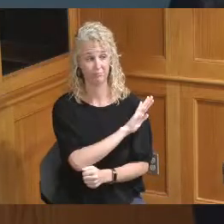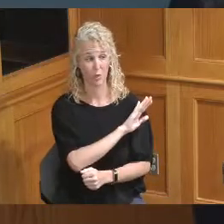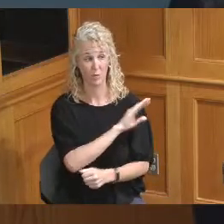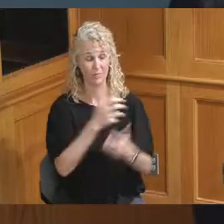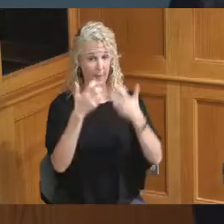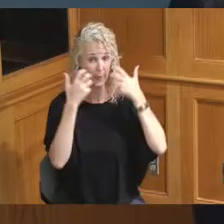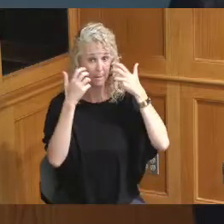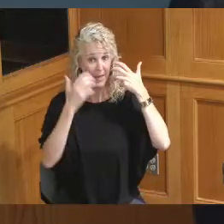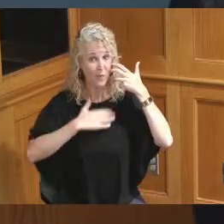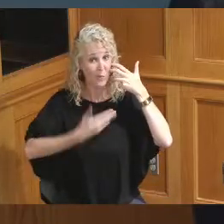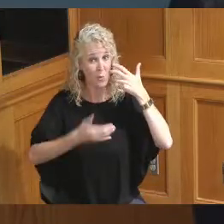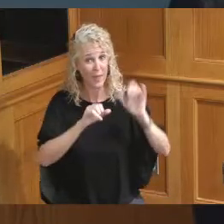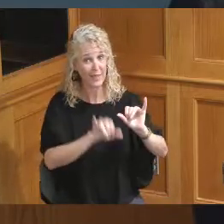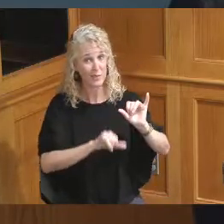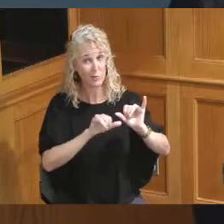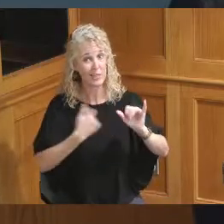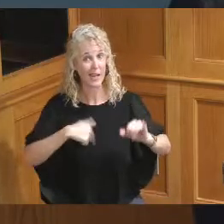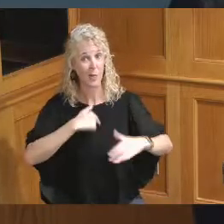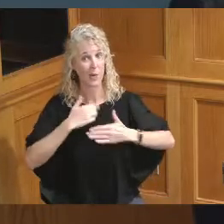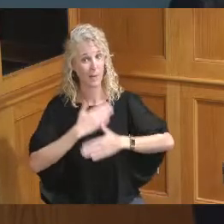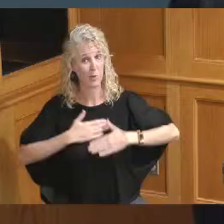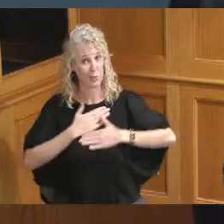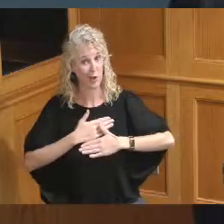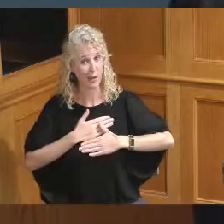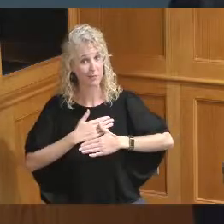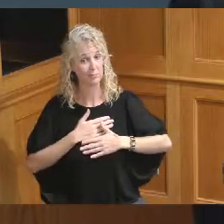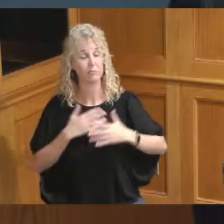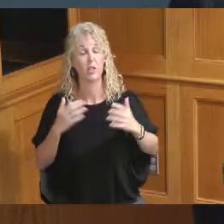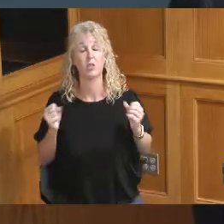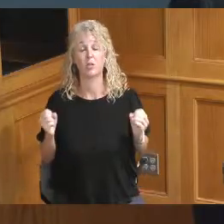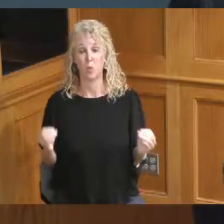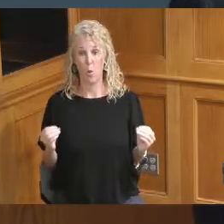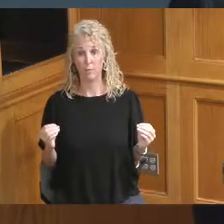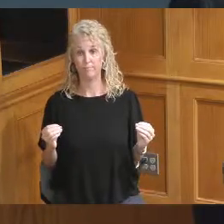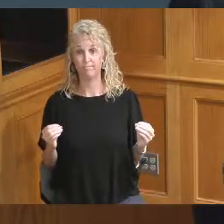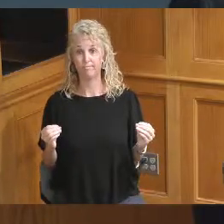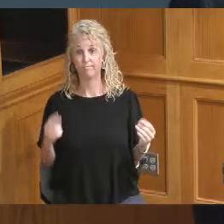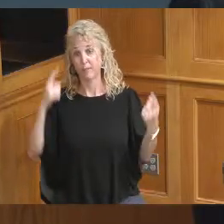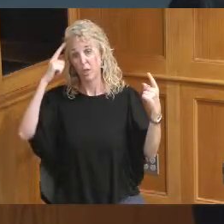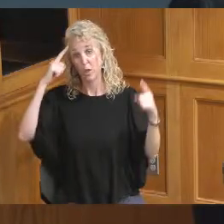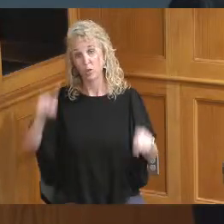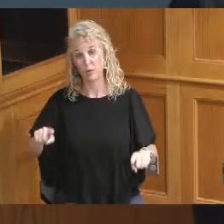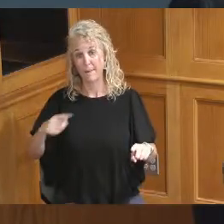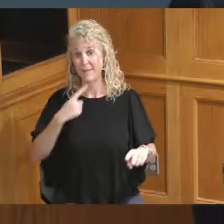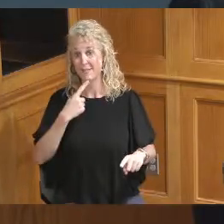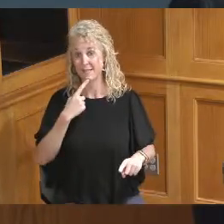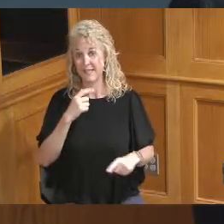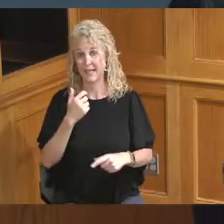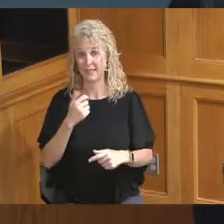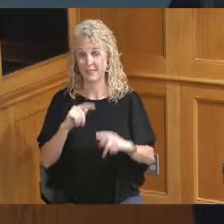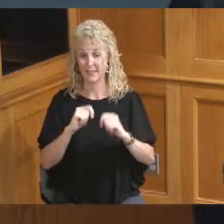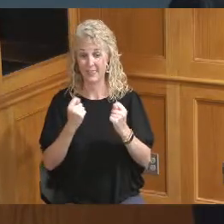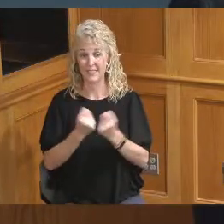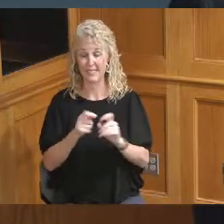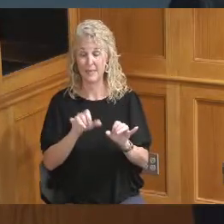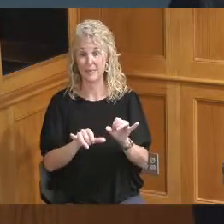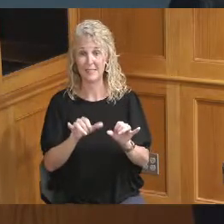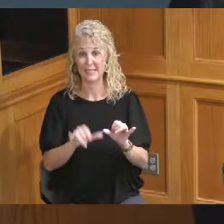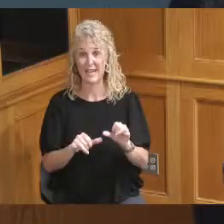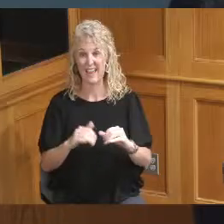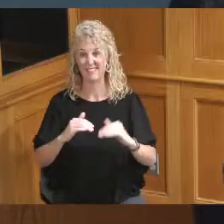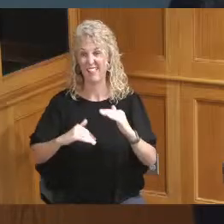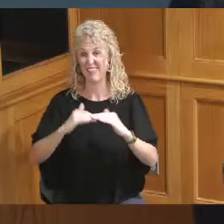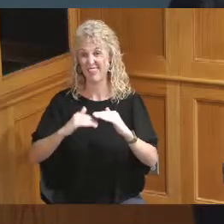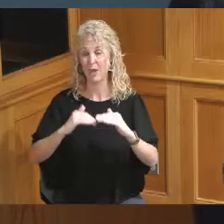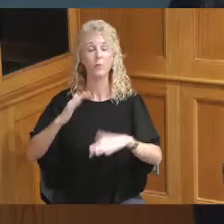collaboration in all these discussions. So we've come to an agreement that ensures that the team will be here for at least another decade with a